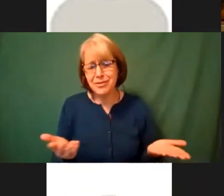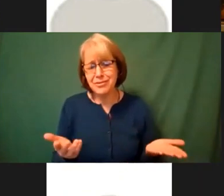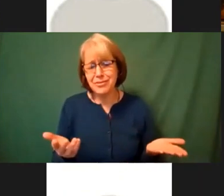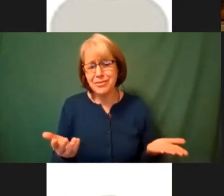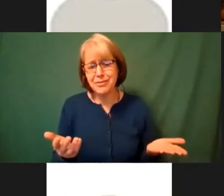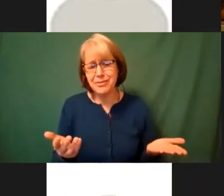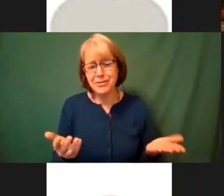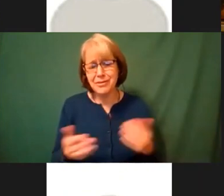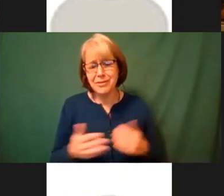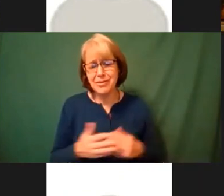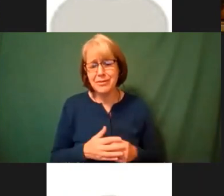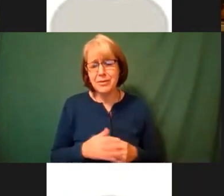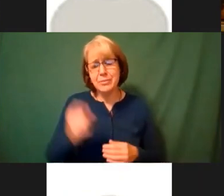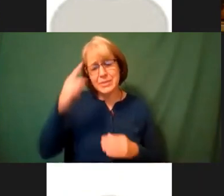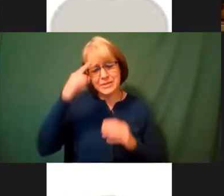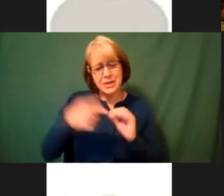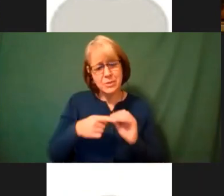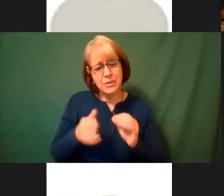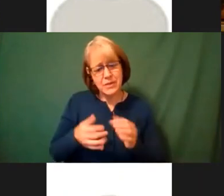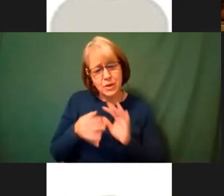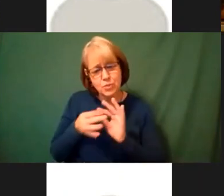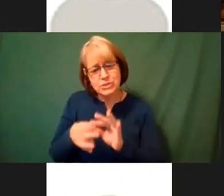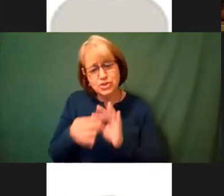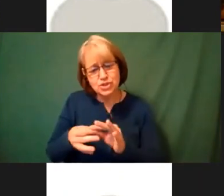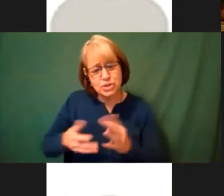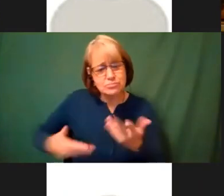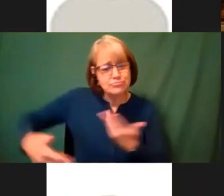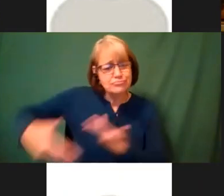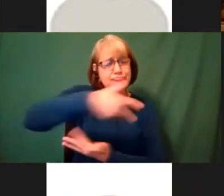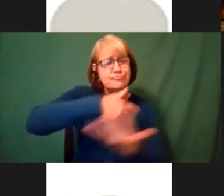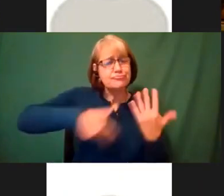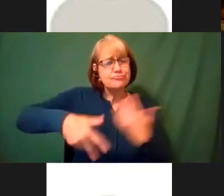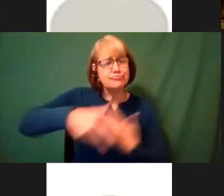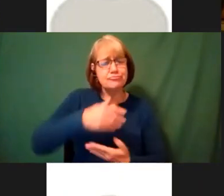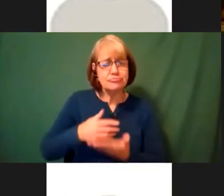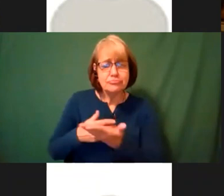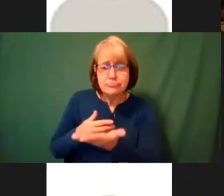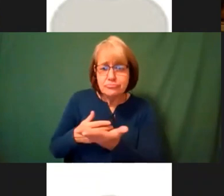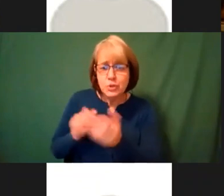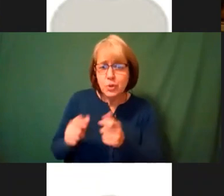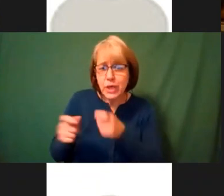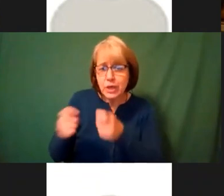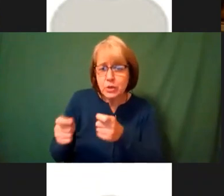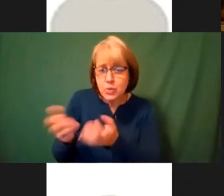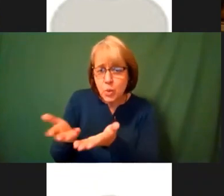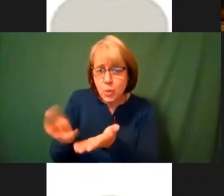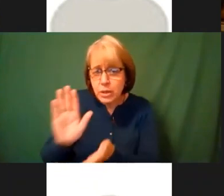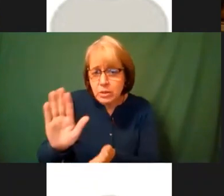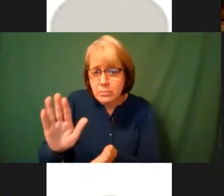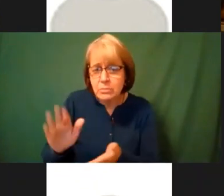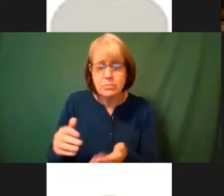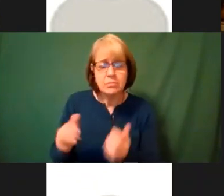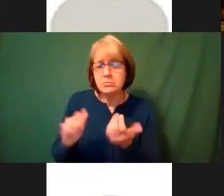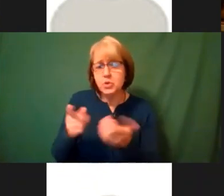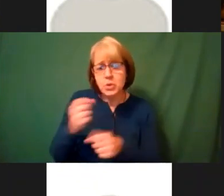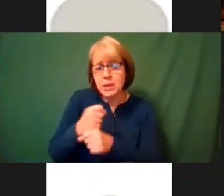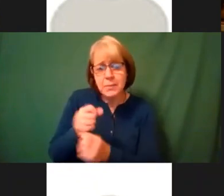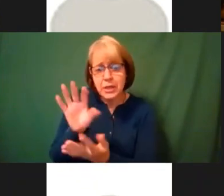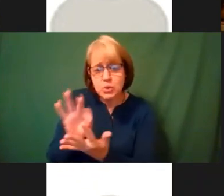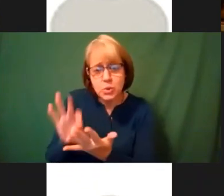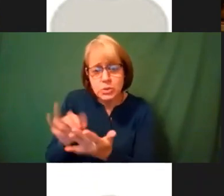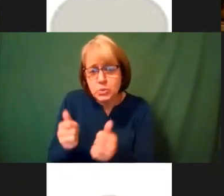think relationally. What do you have agency over? How can you choose